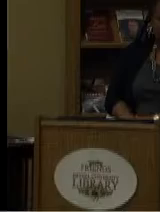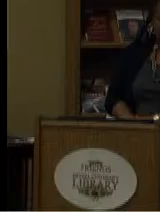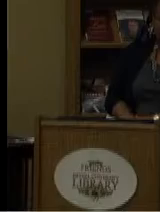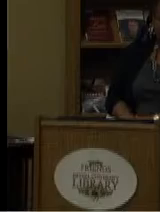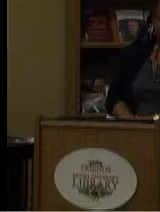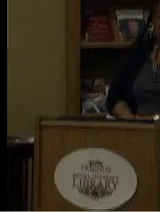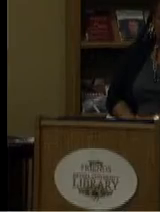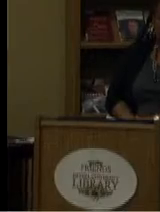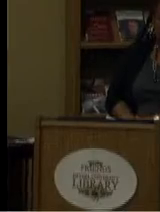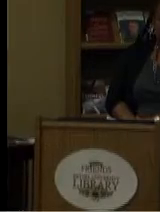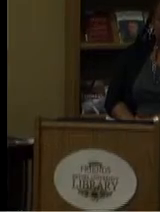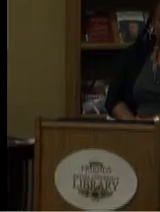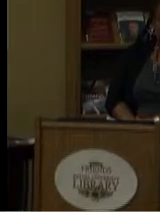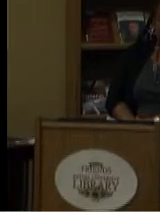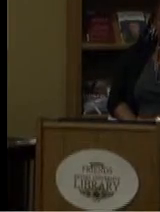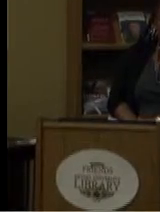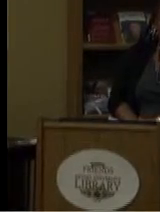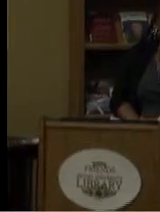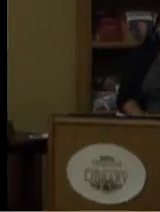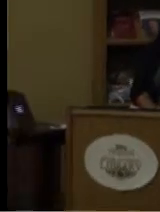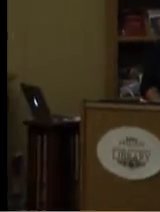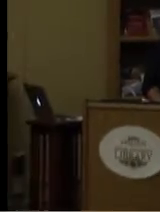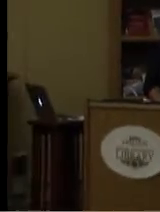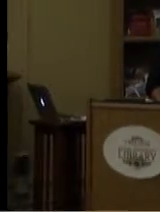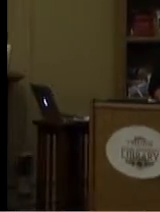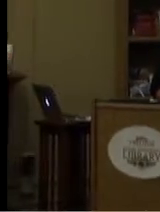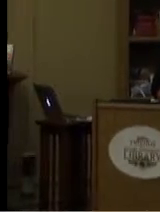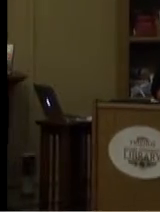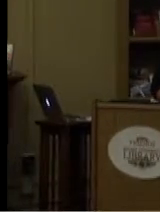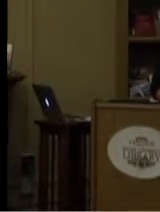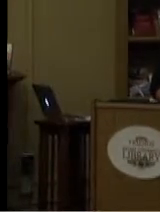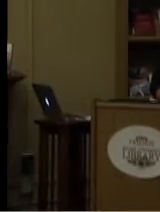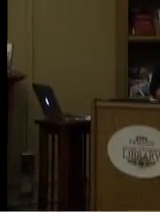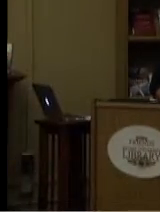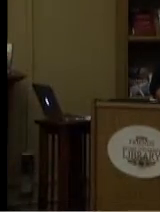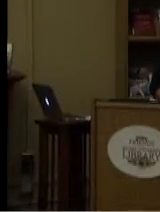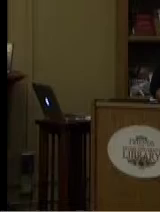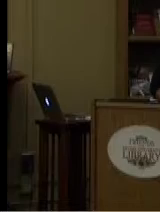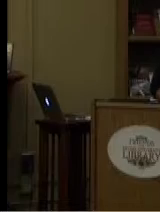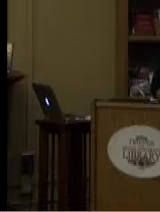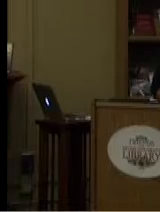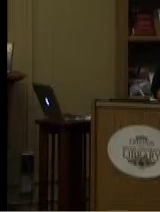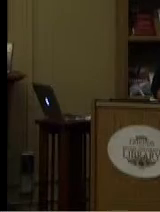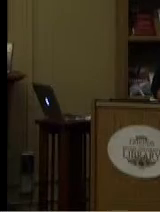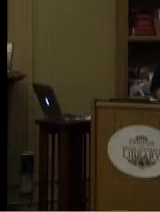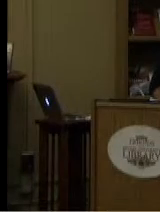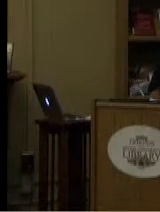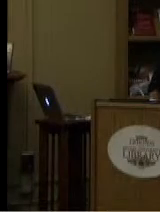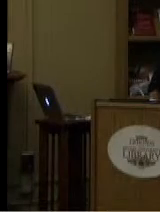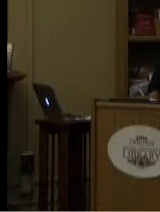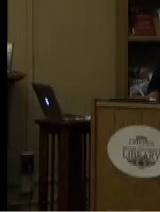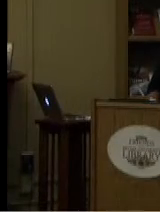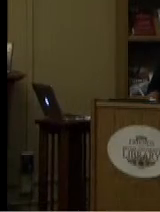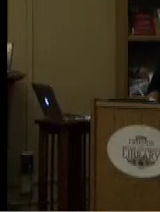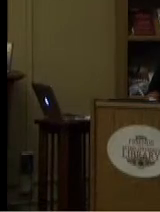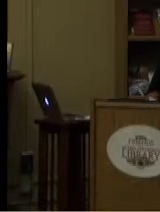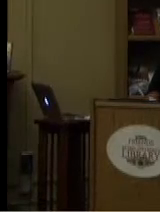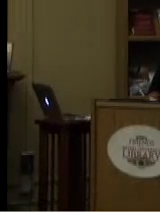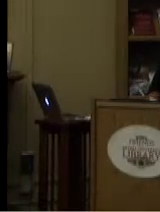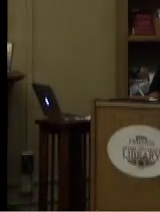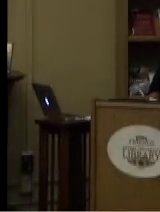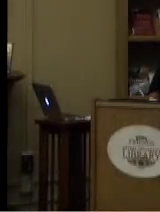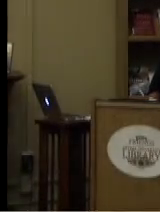on campus. You can find upcoming Primetime events on the library's website, the news and events calendar. And if you